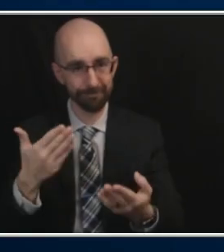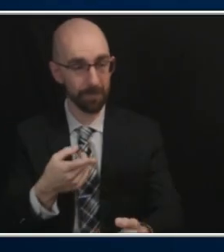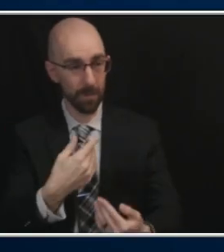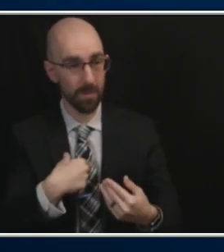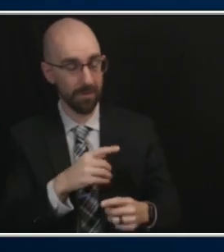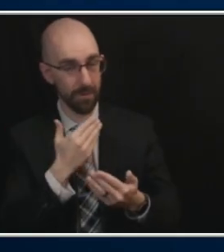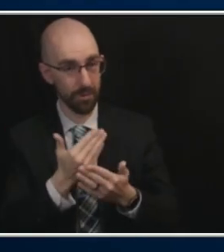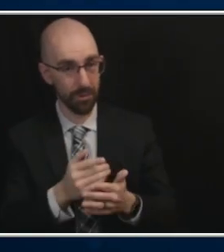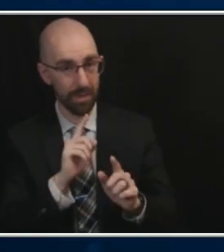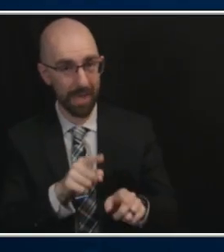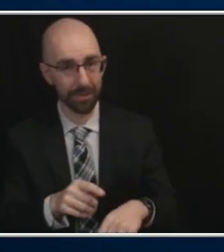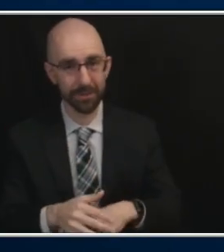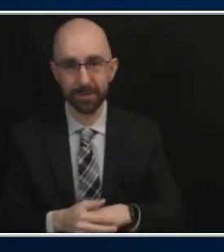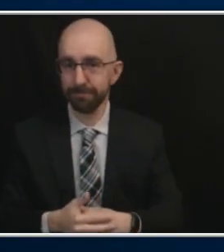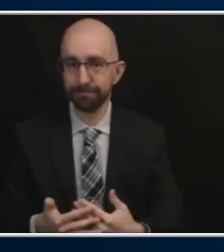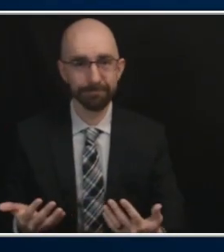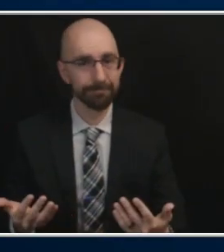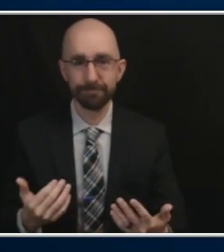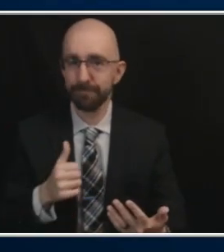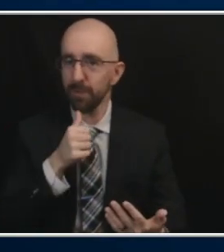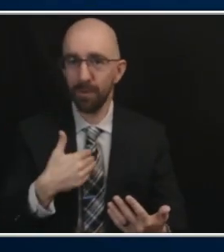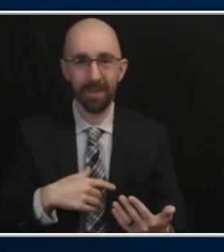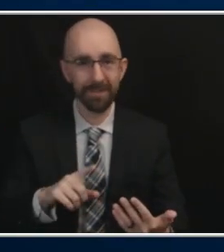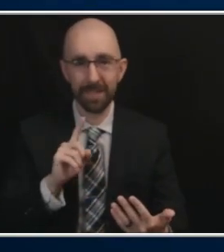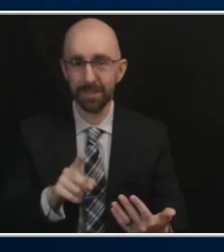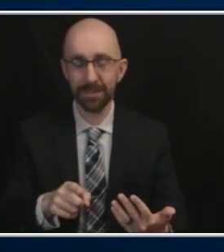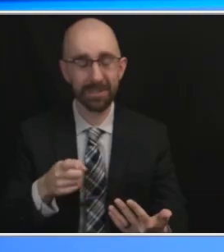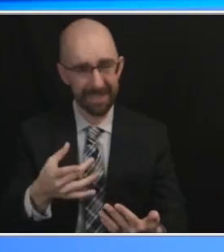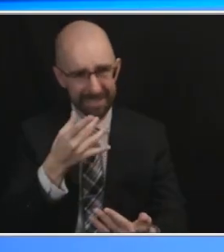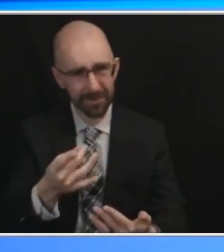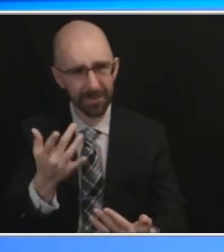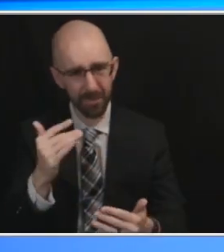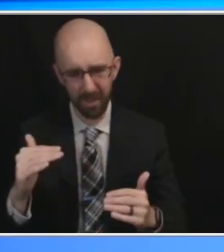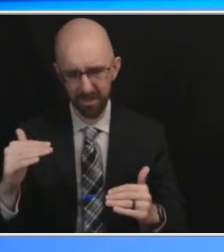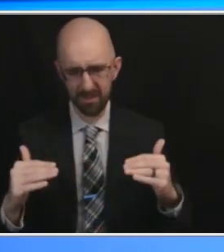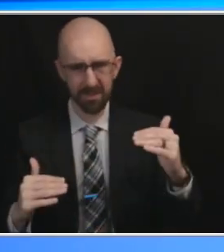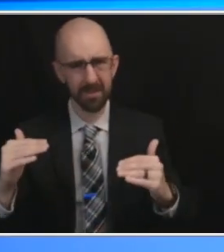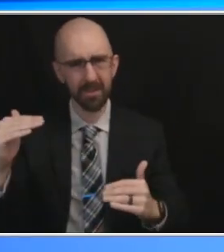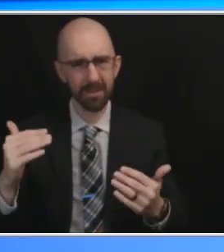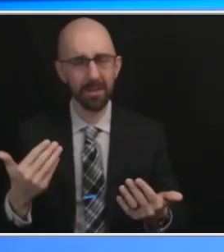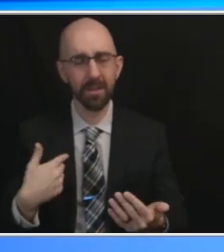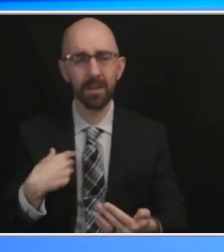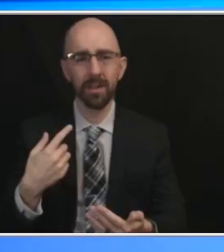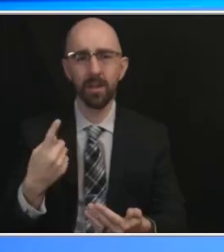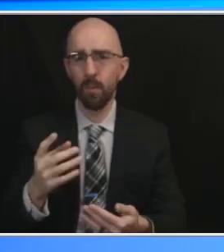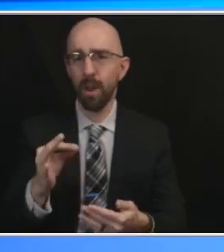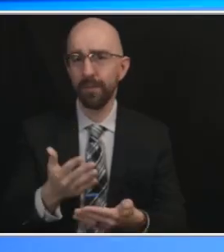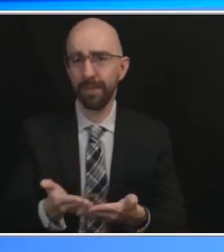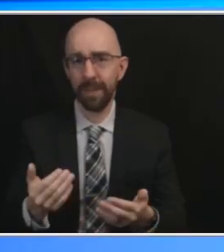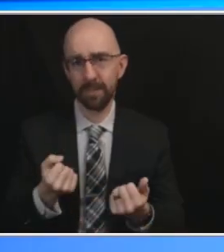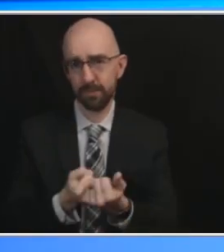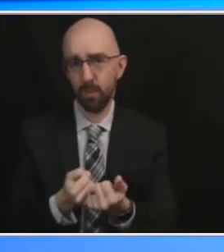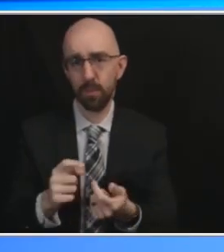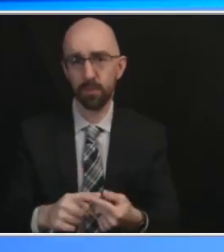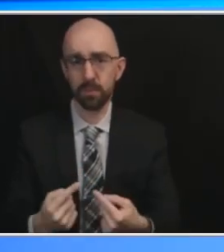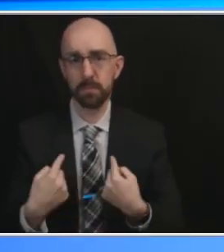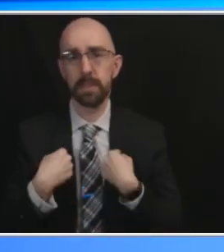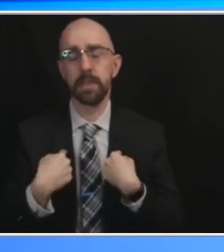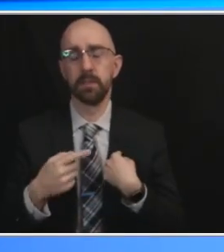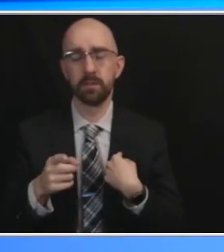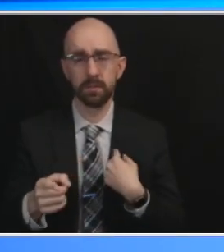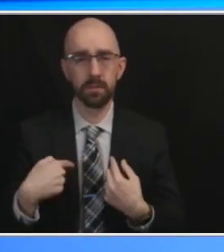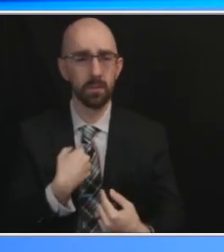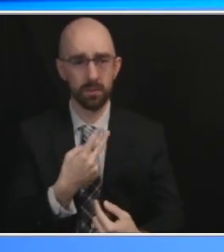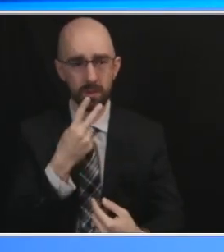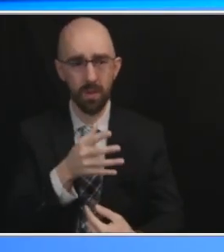that. No, but yeah, I don't. I thought it was interesting. It is interesting, and I think one of the things that supports to me is when we saw that females